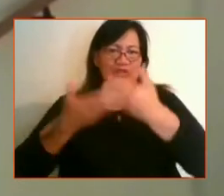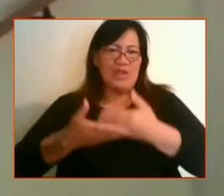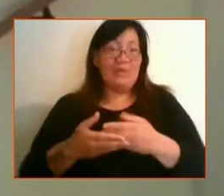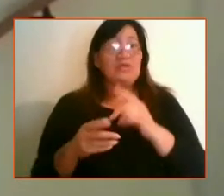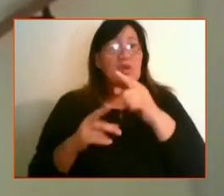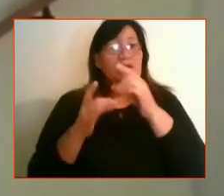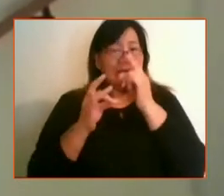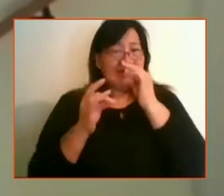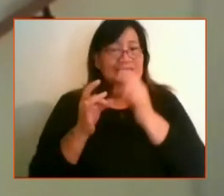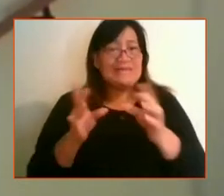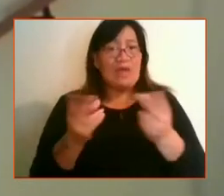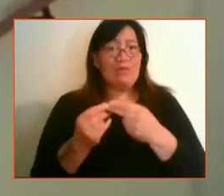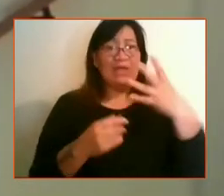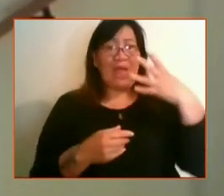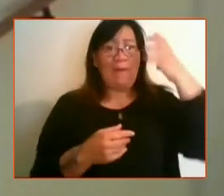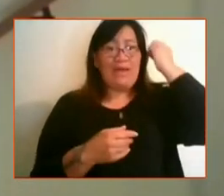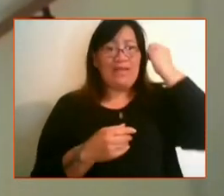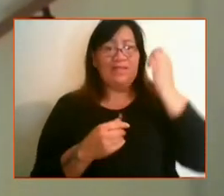Carmel Sepuloni.